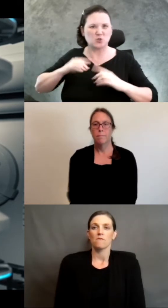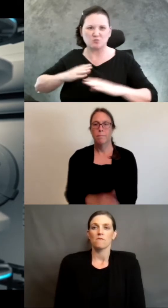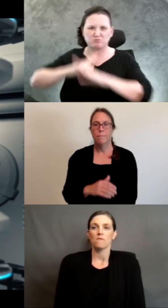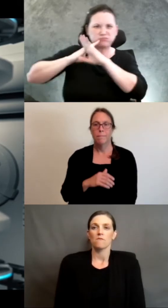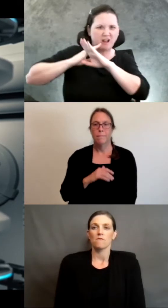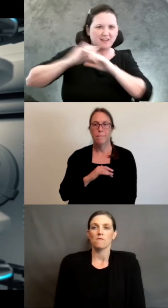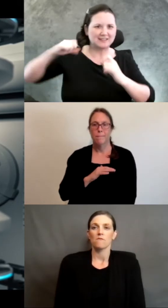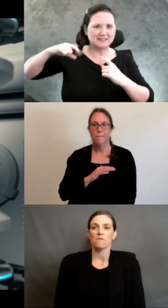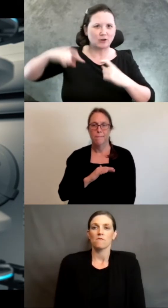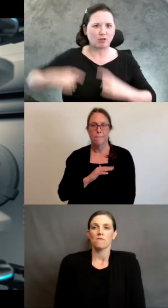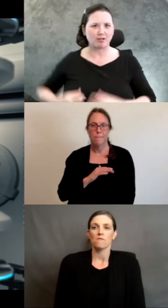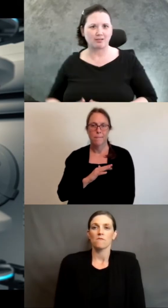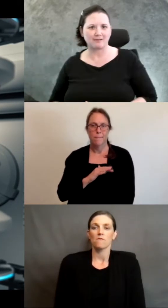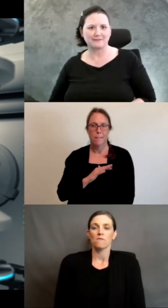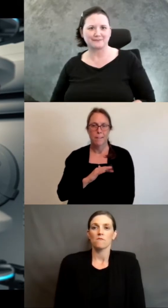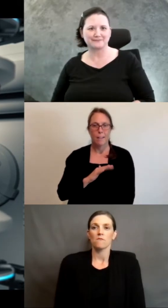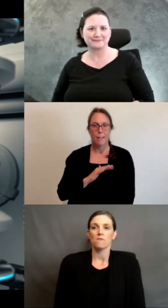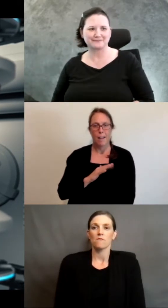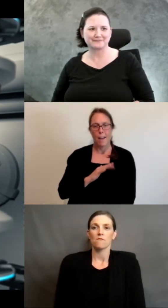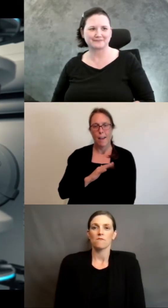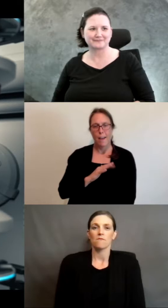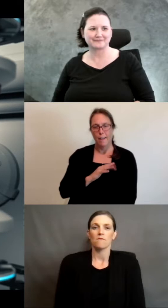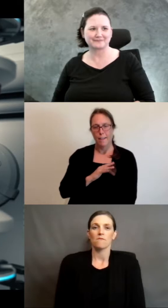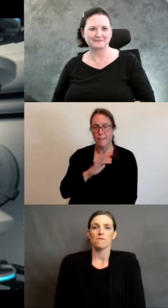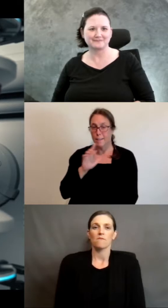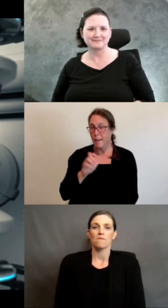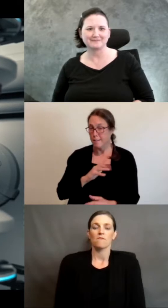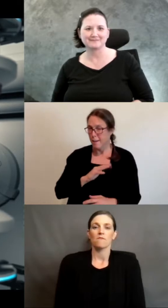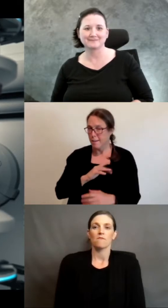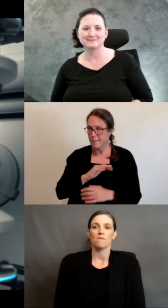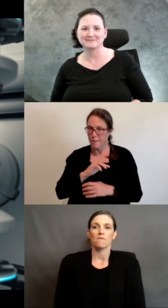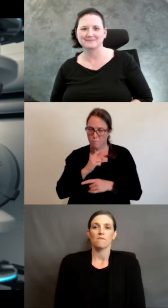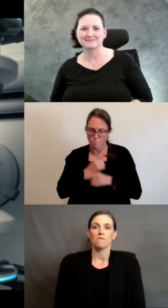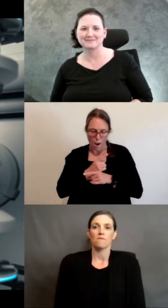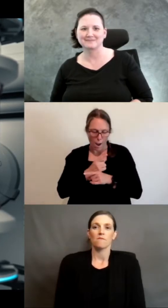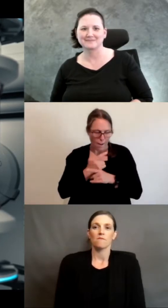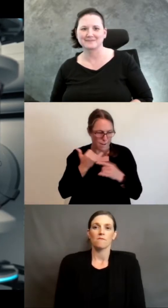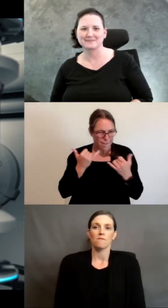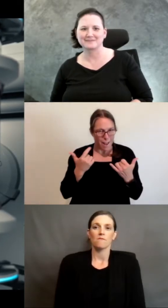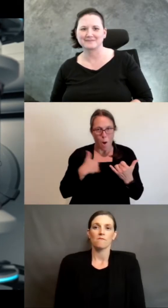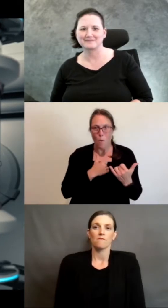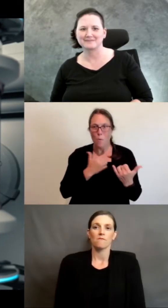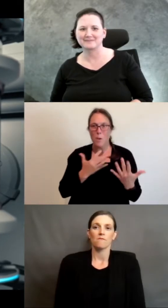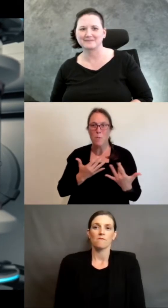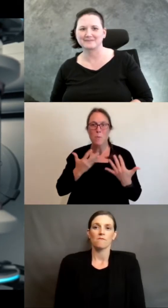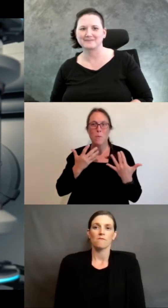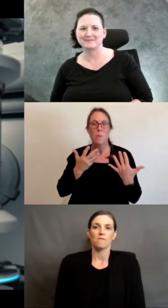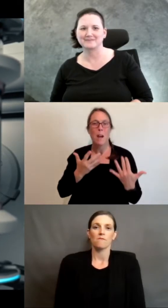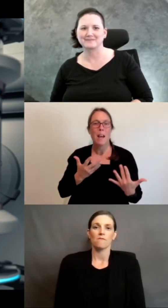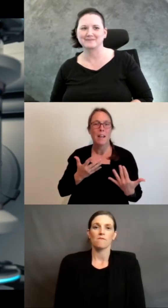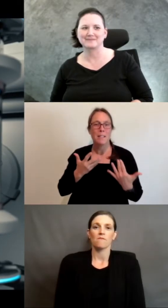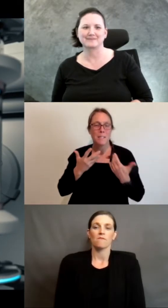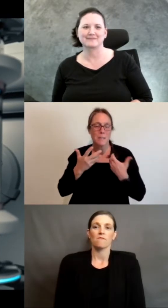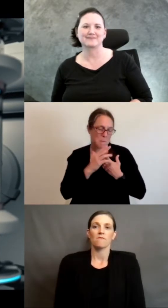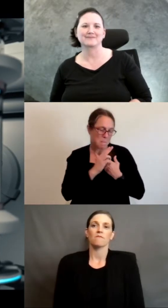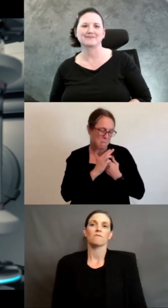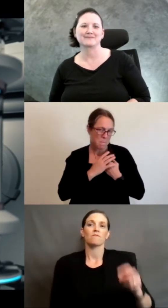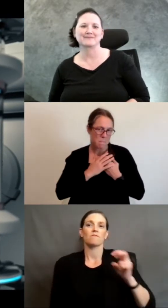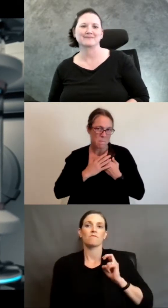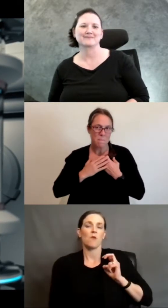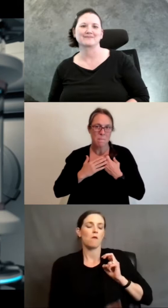Excellent. Isn't it excellent, baby? All we do now is wait. Revan pets the snake.